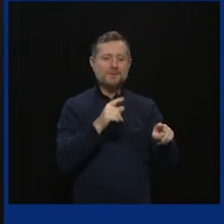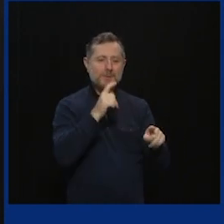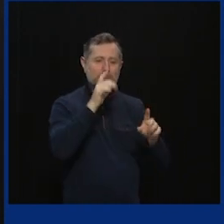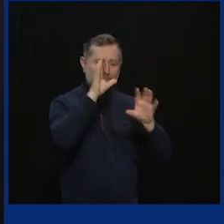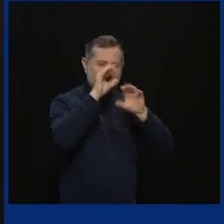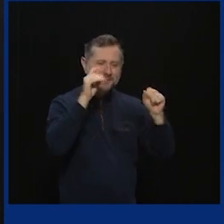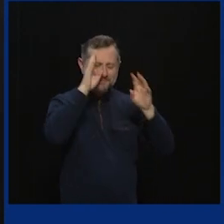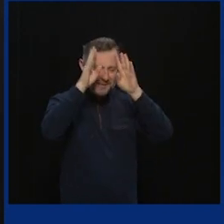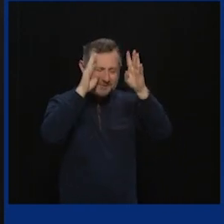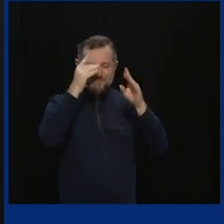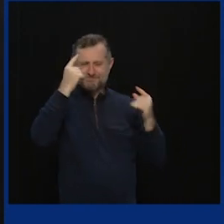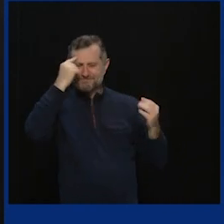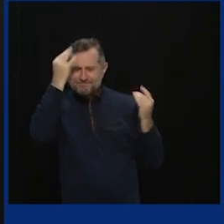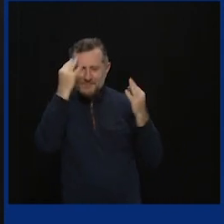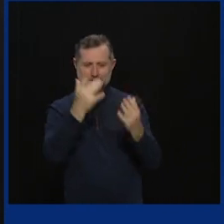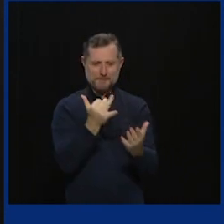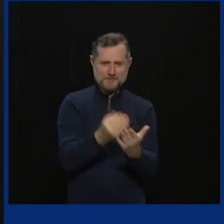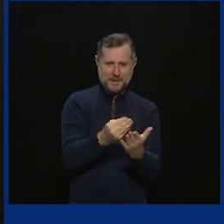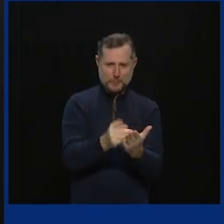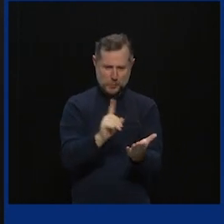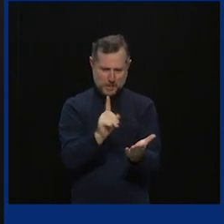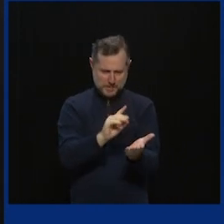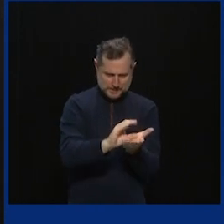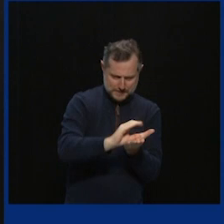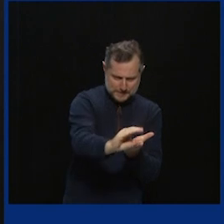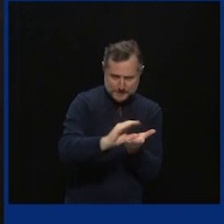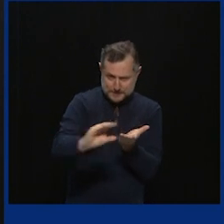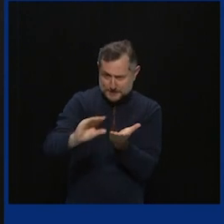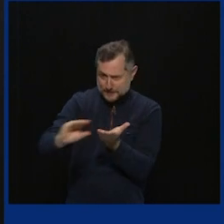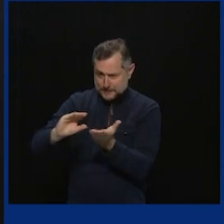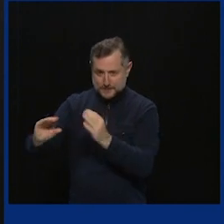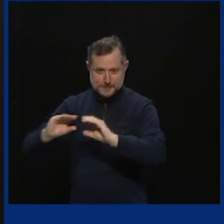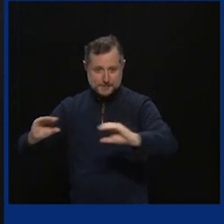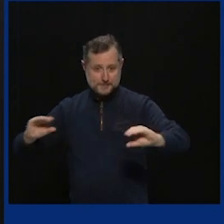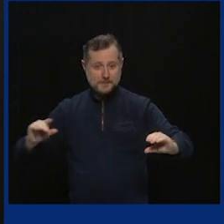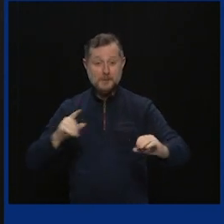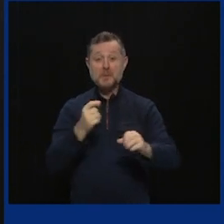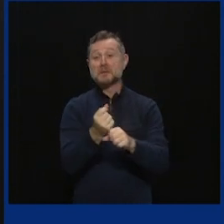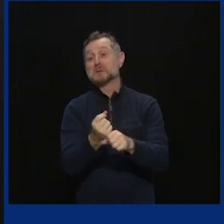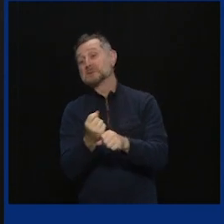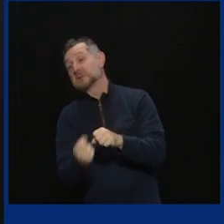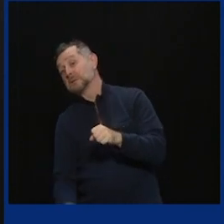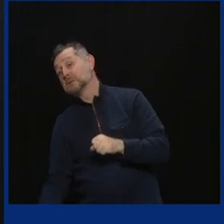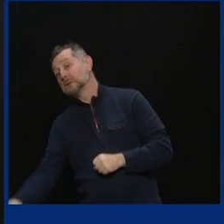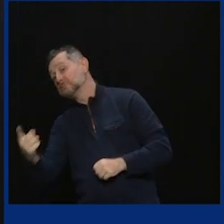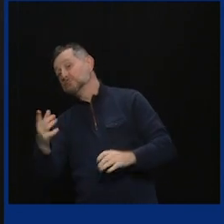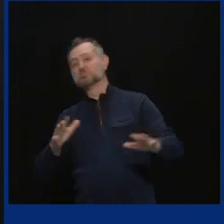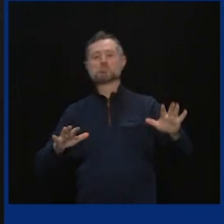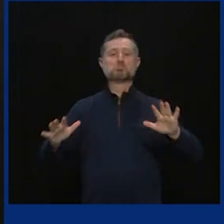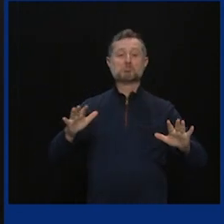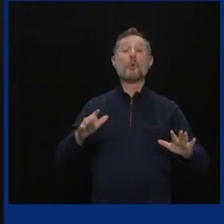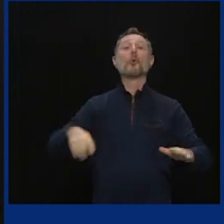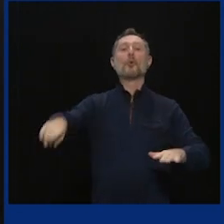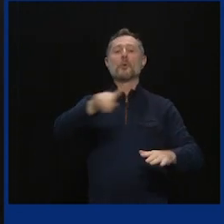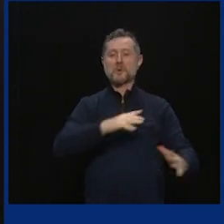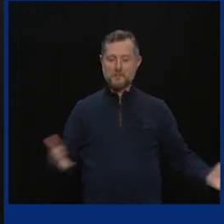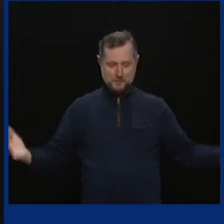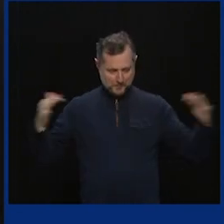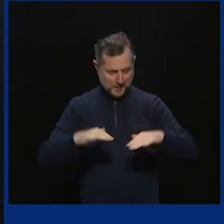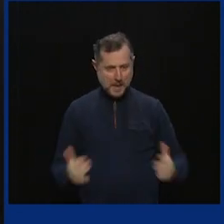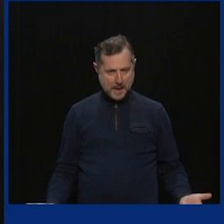this money spent. And then we'll start coming back about a year from now. We'll announce the ideas that have been